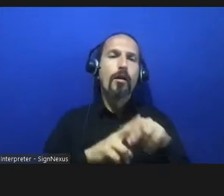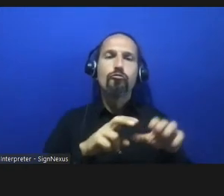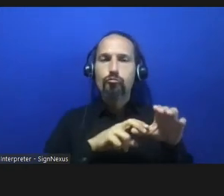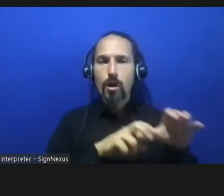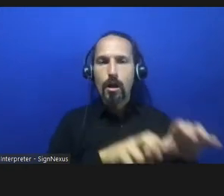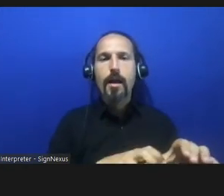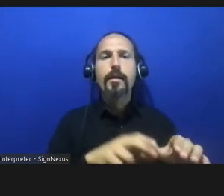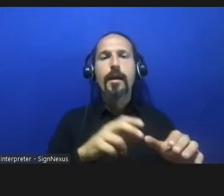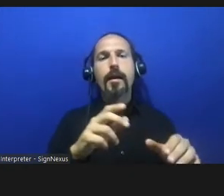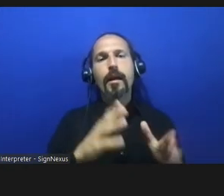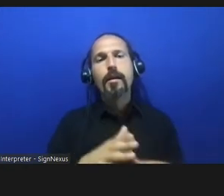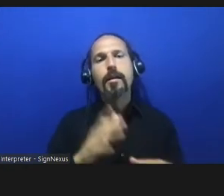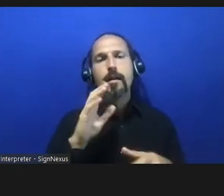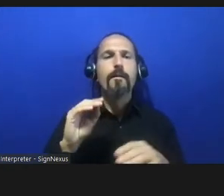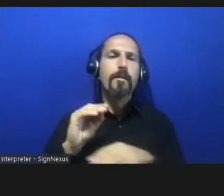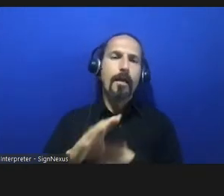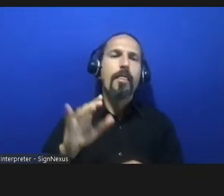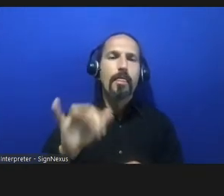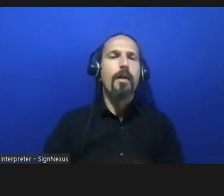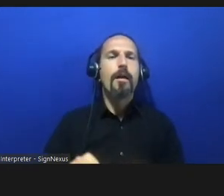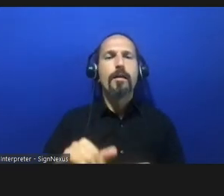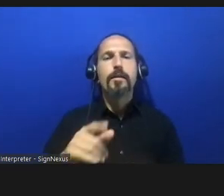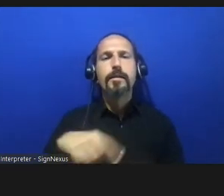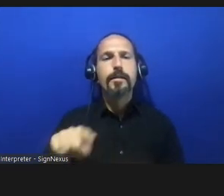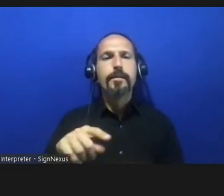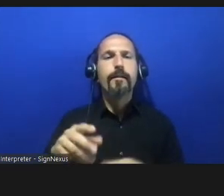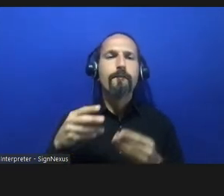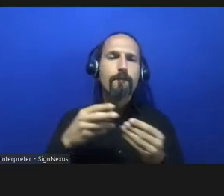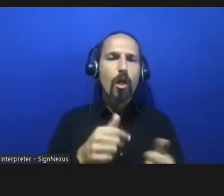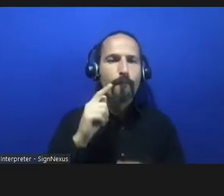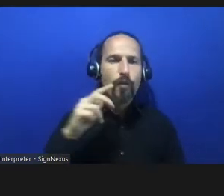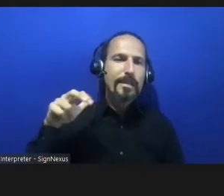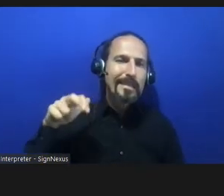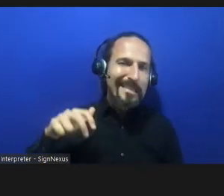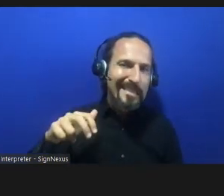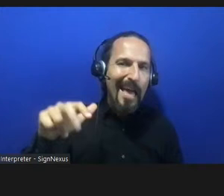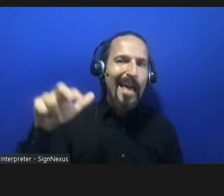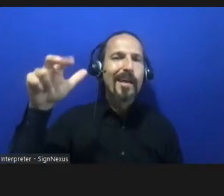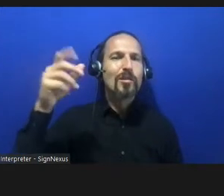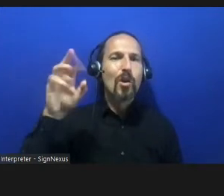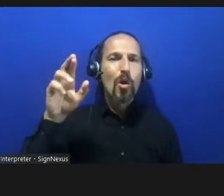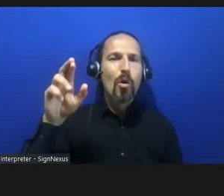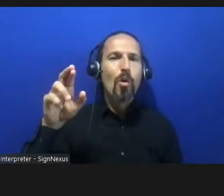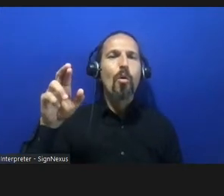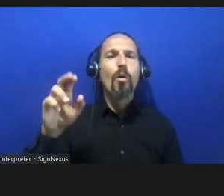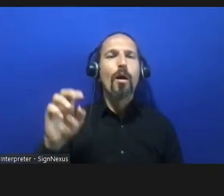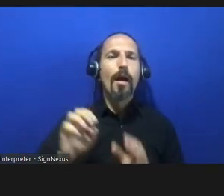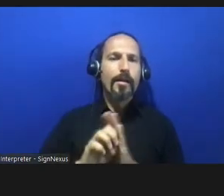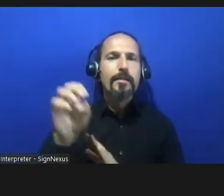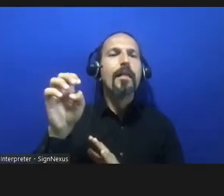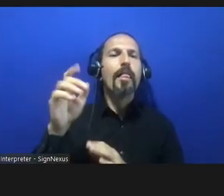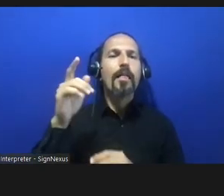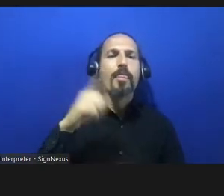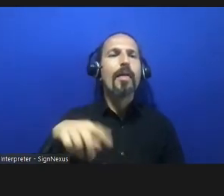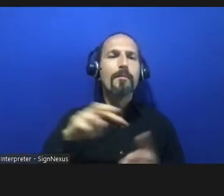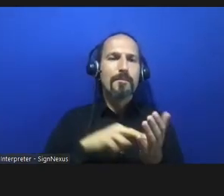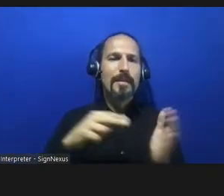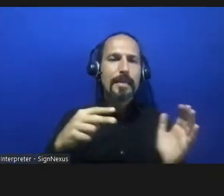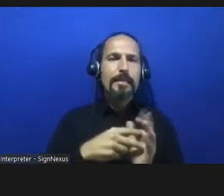adversely affect passenger flows at specific stairs or escalators what we refer to as station elements